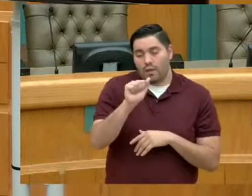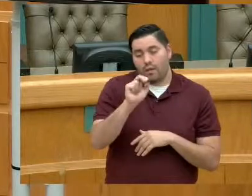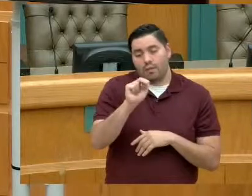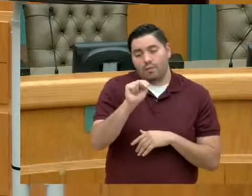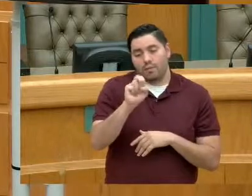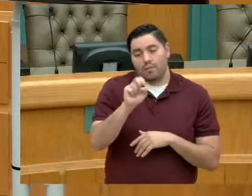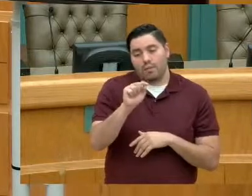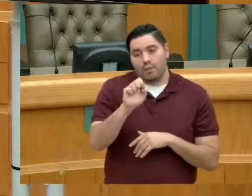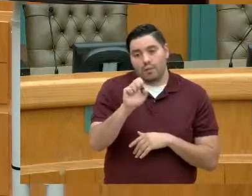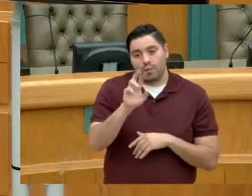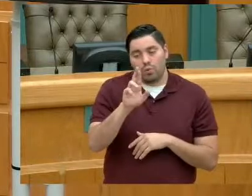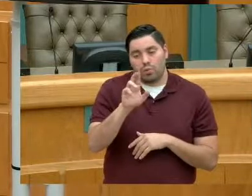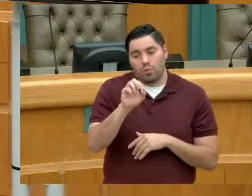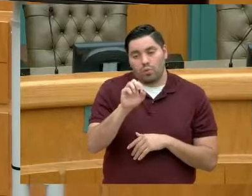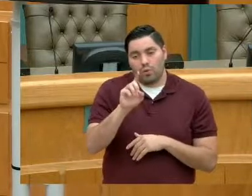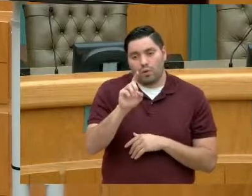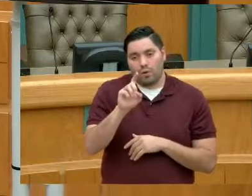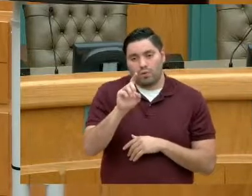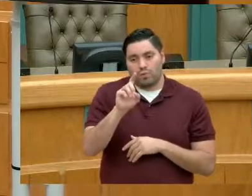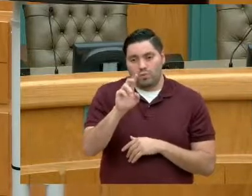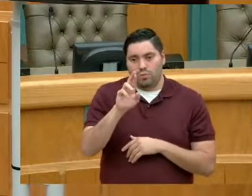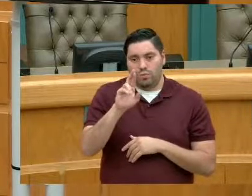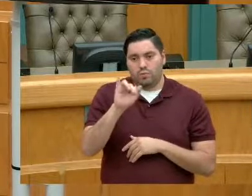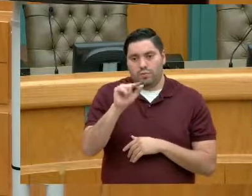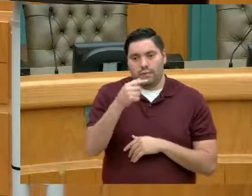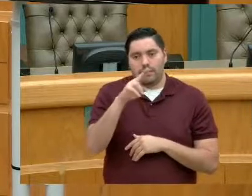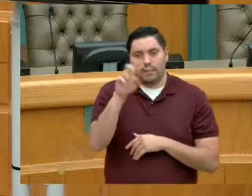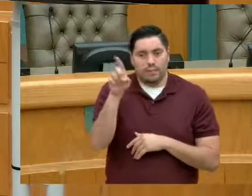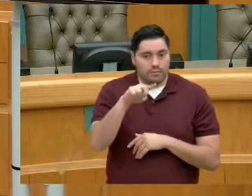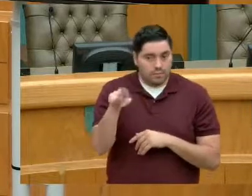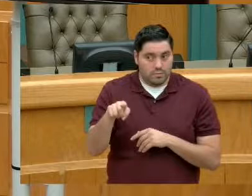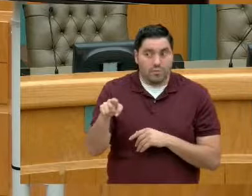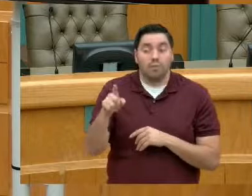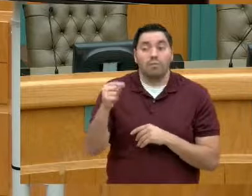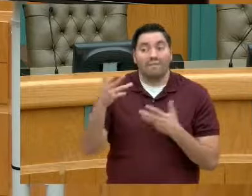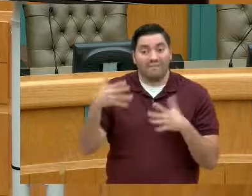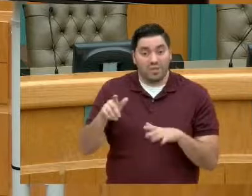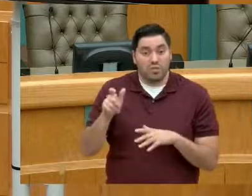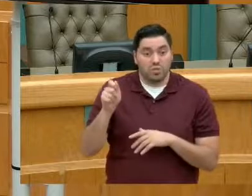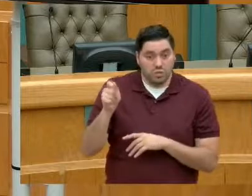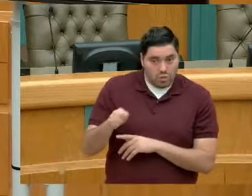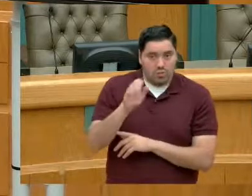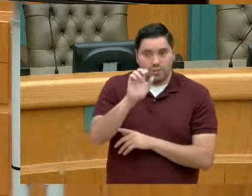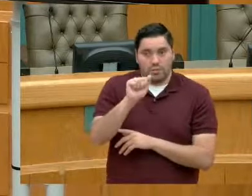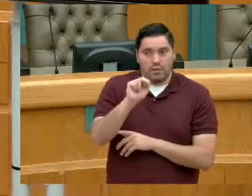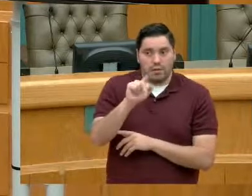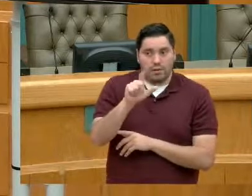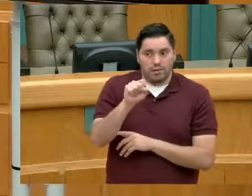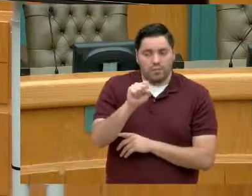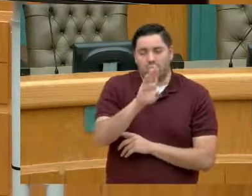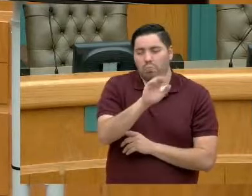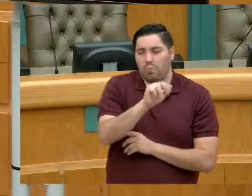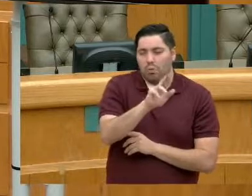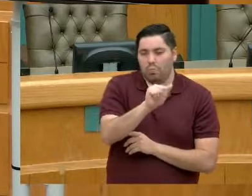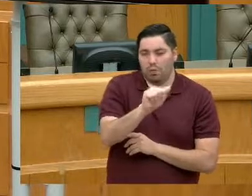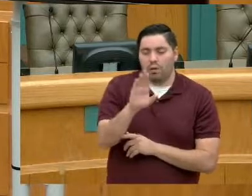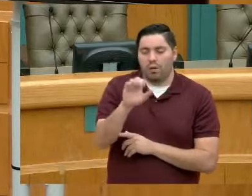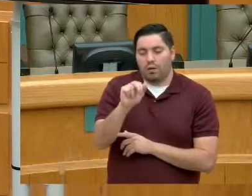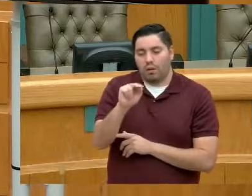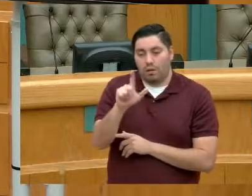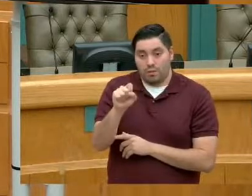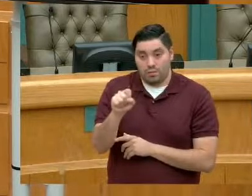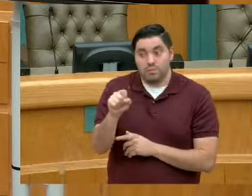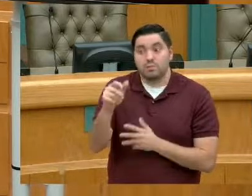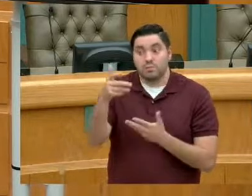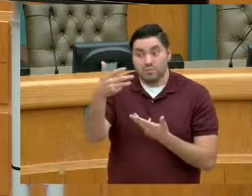health tips, and then we'll have Judge Canales come up from Nueces County, Judge Barbara Canales, and then Mayor McComb is here as